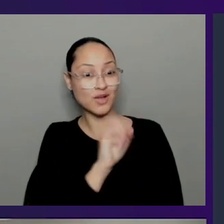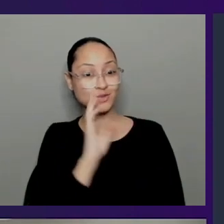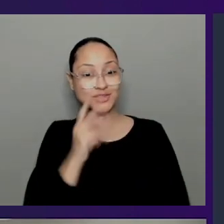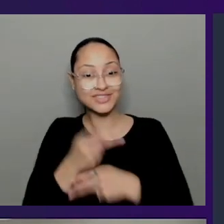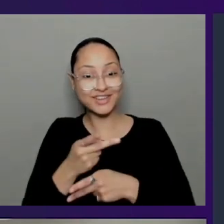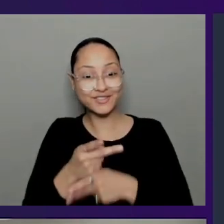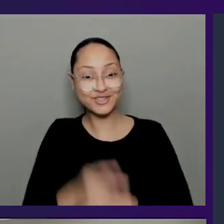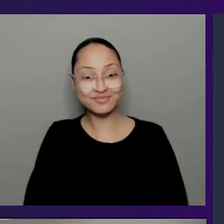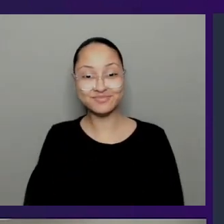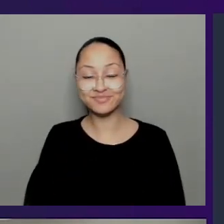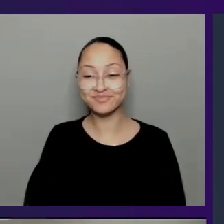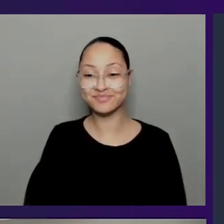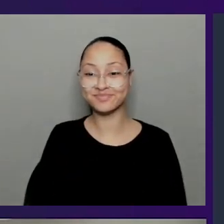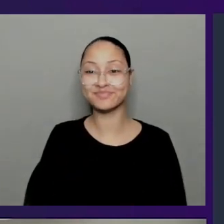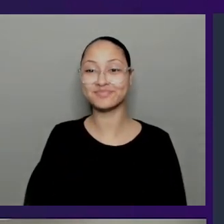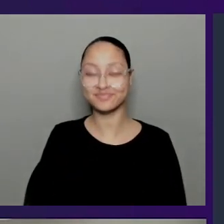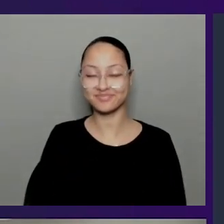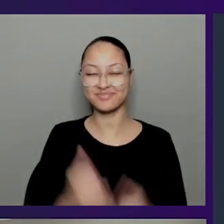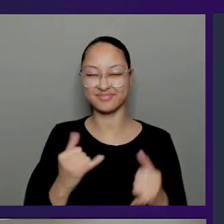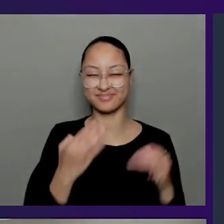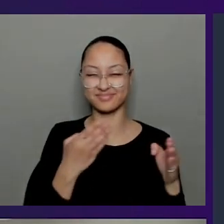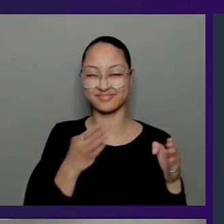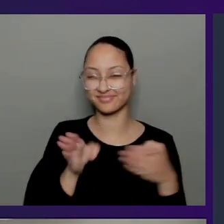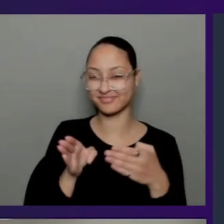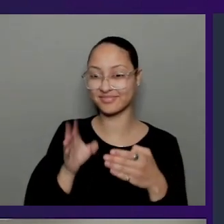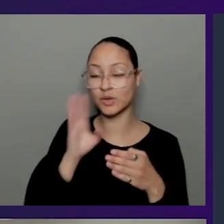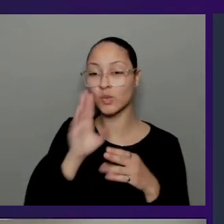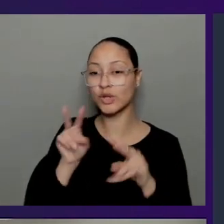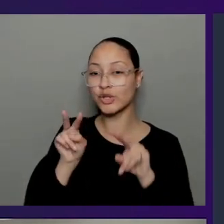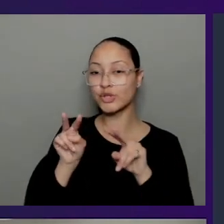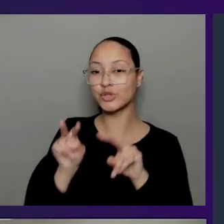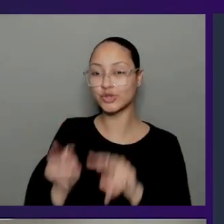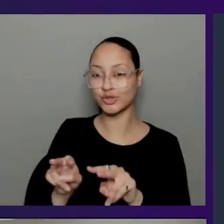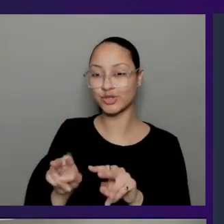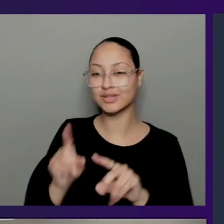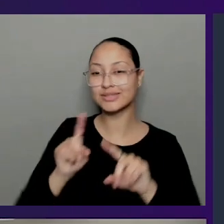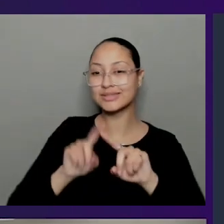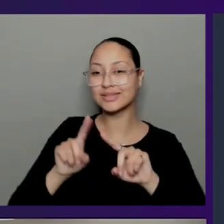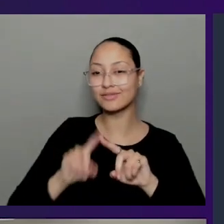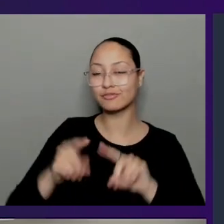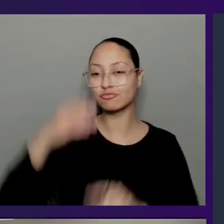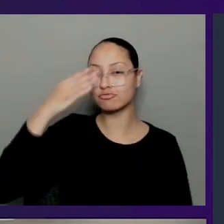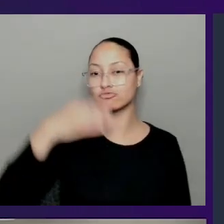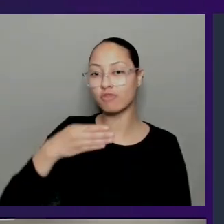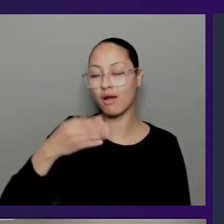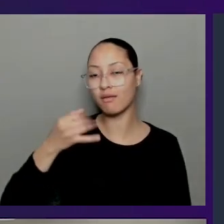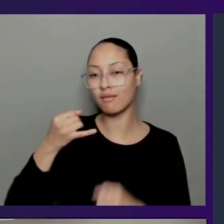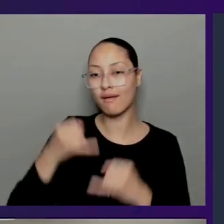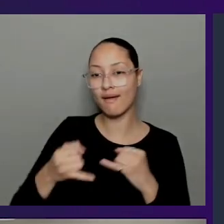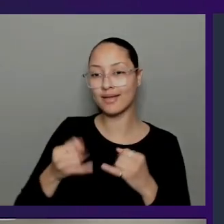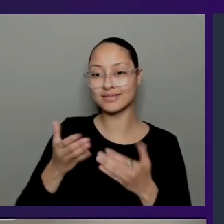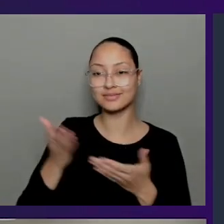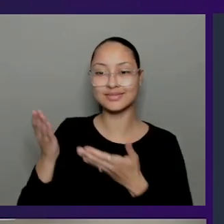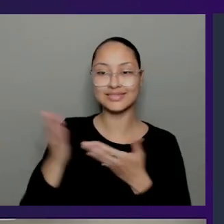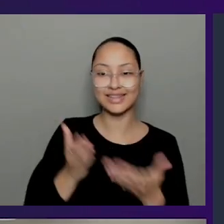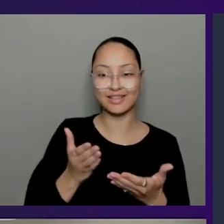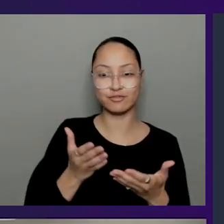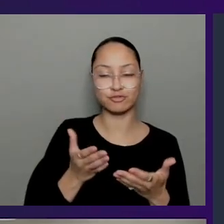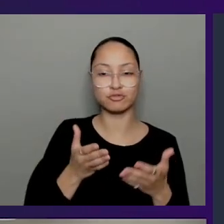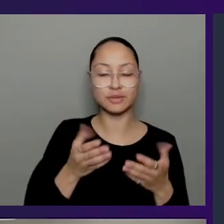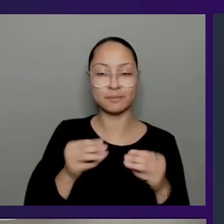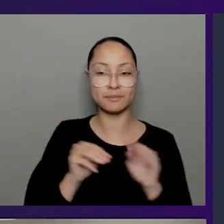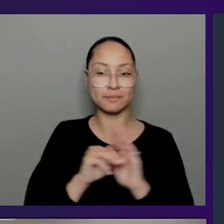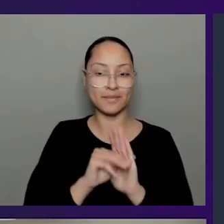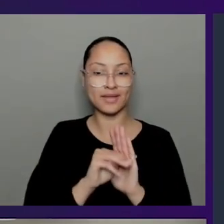Okay, we're going to change gears now. We're going to look at some different front-end delivery methods that you would use on the web. First up